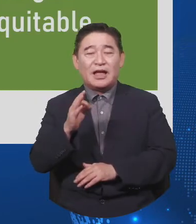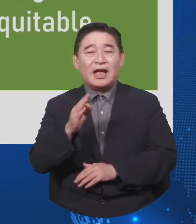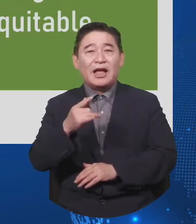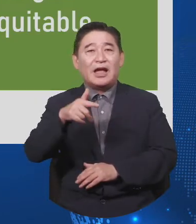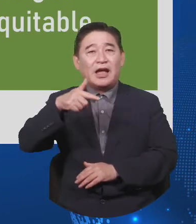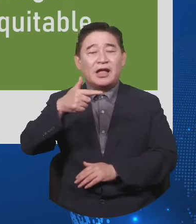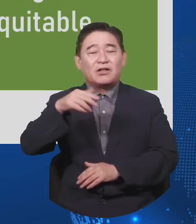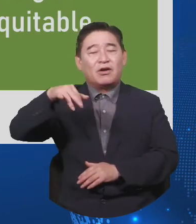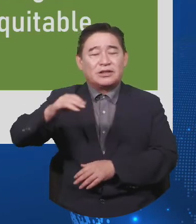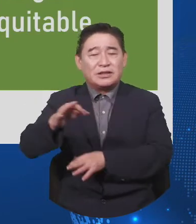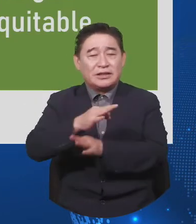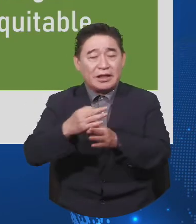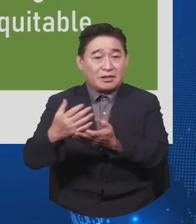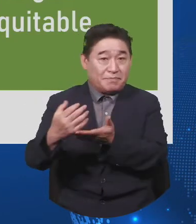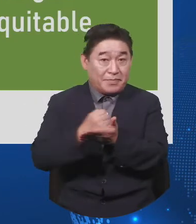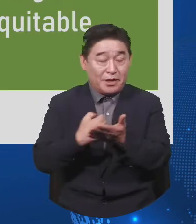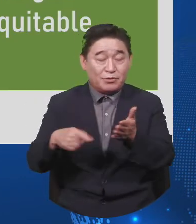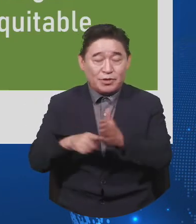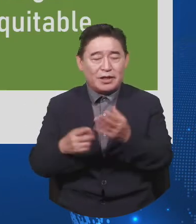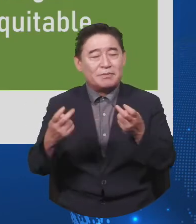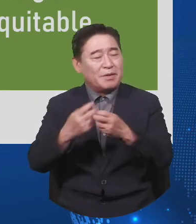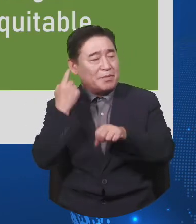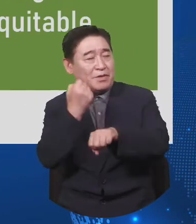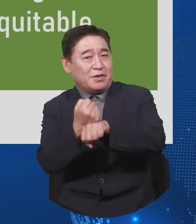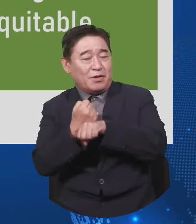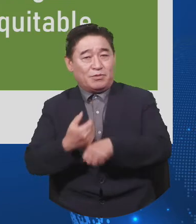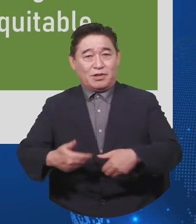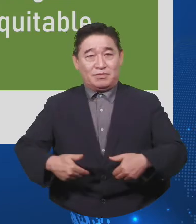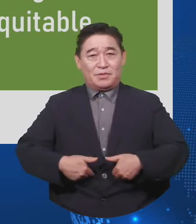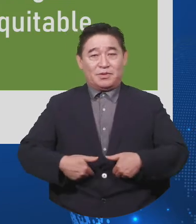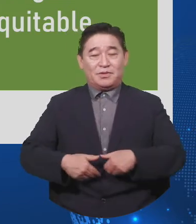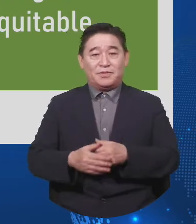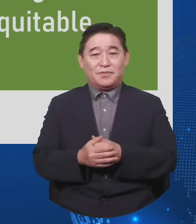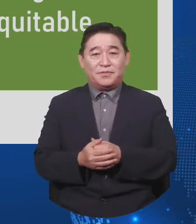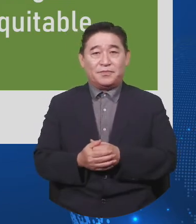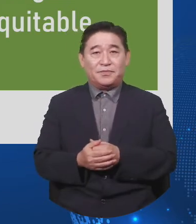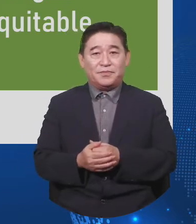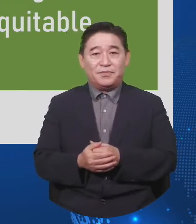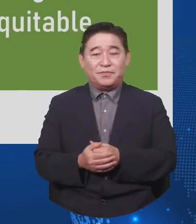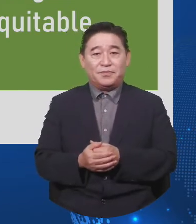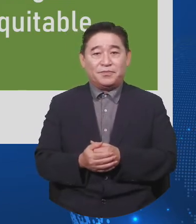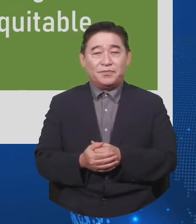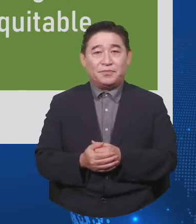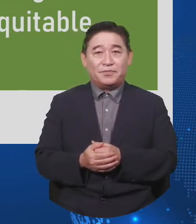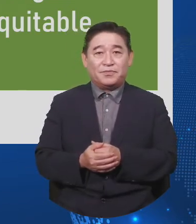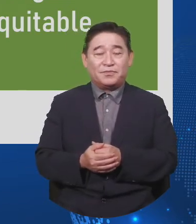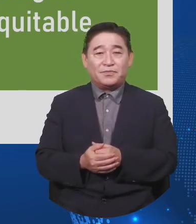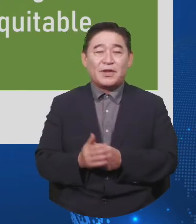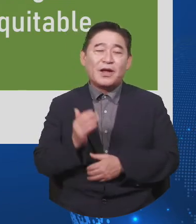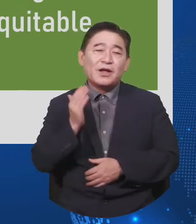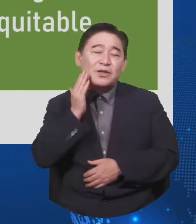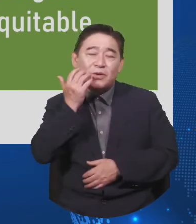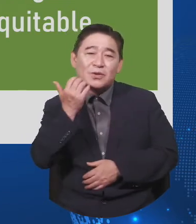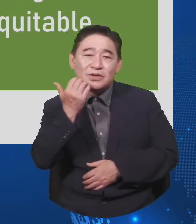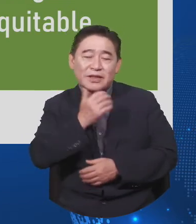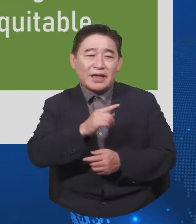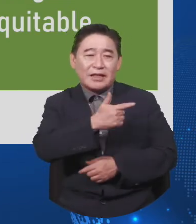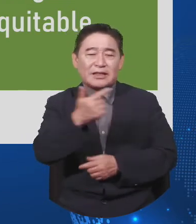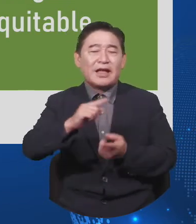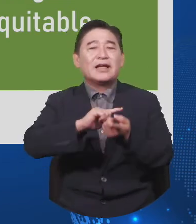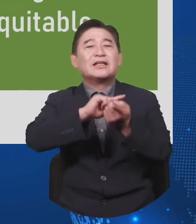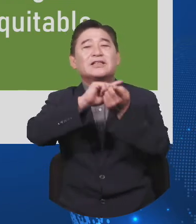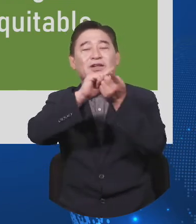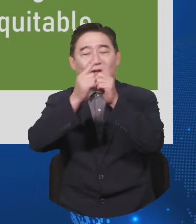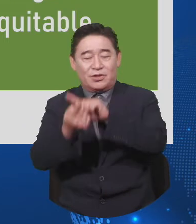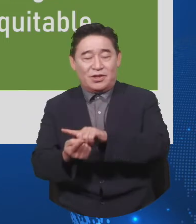the costs and the trade-offs, meanwhile, of the green transition, they are becoming clearer and must